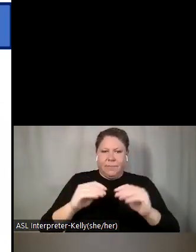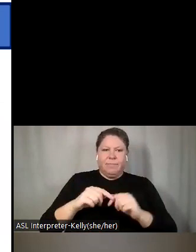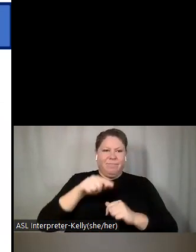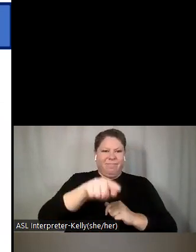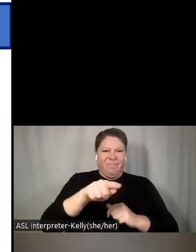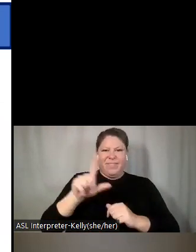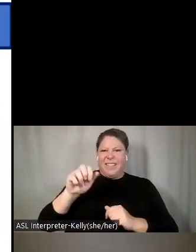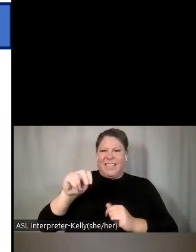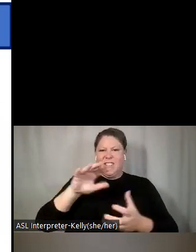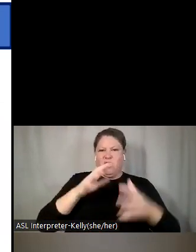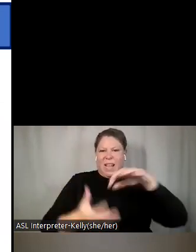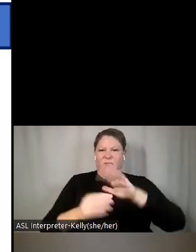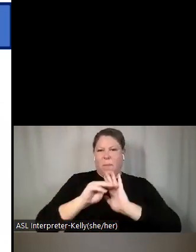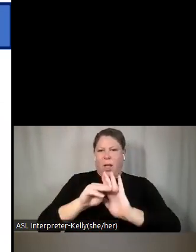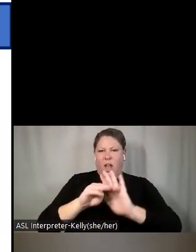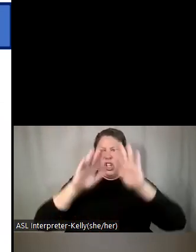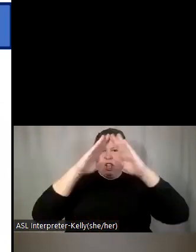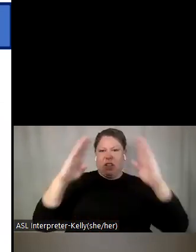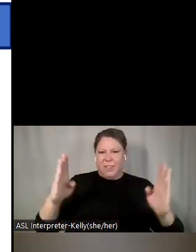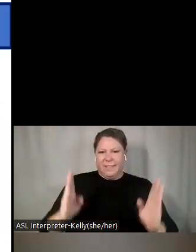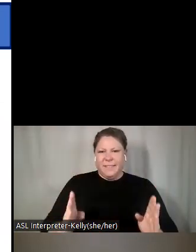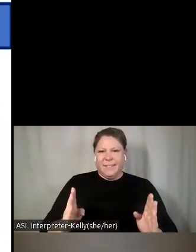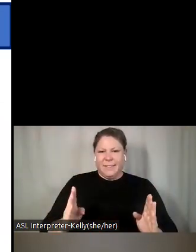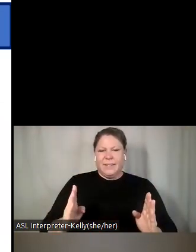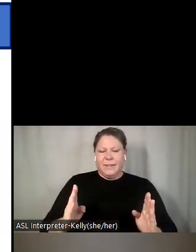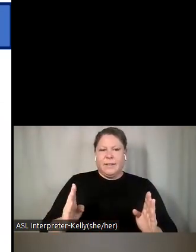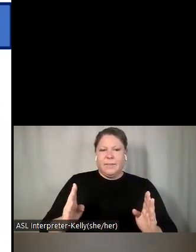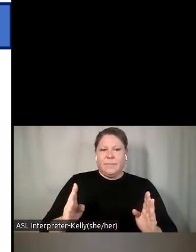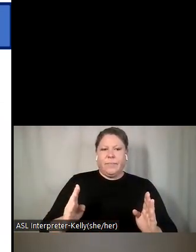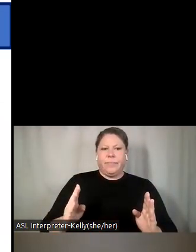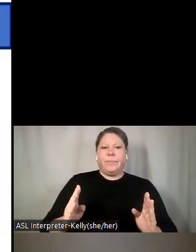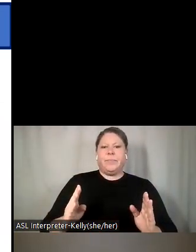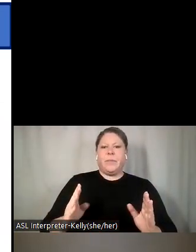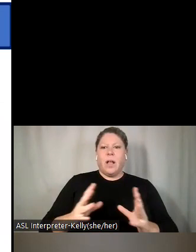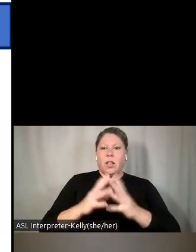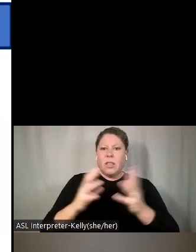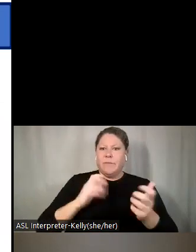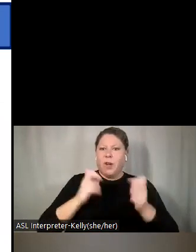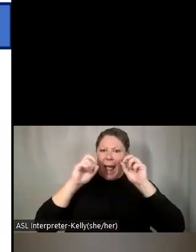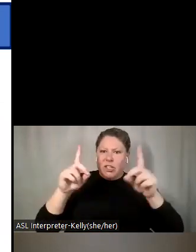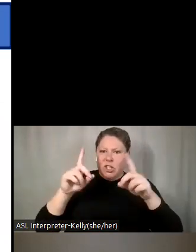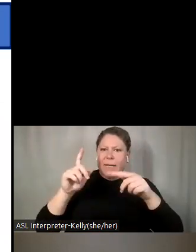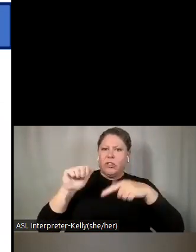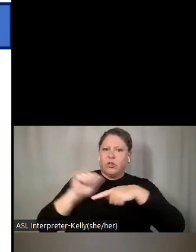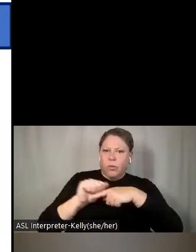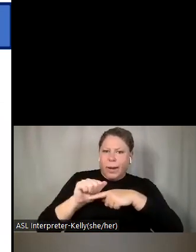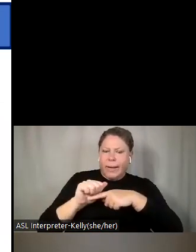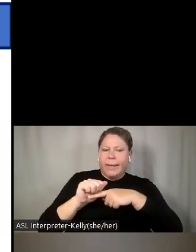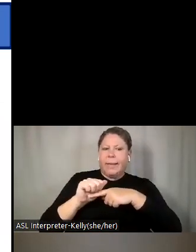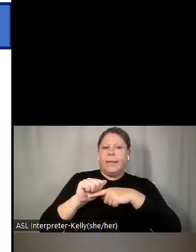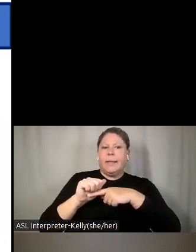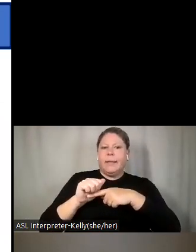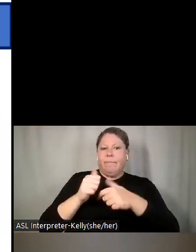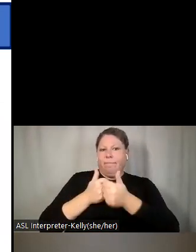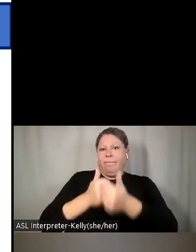transformation model that we've aligned a lot of our education for CDPH staff to build that